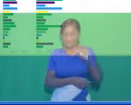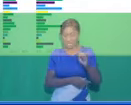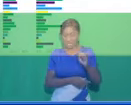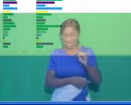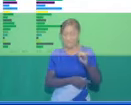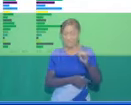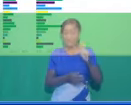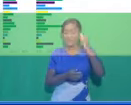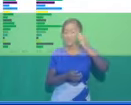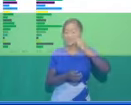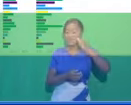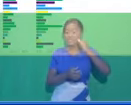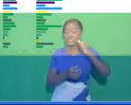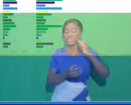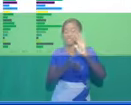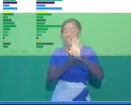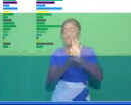East,